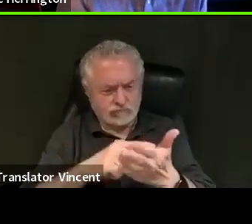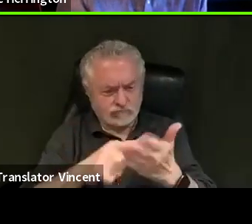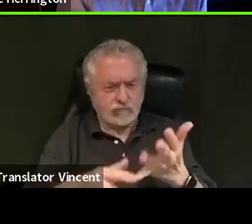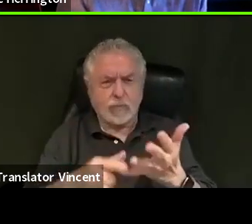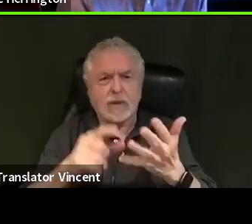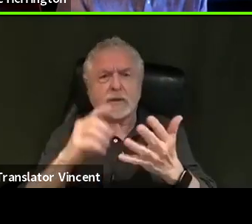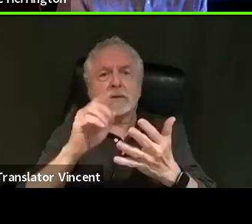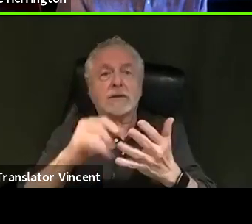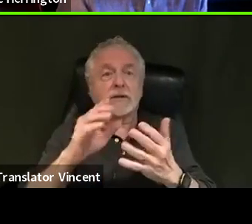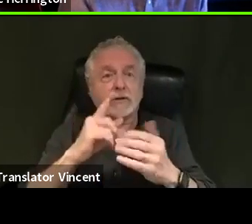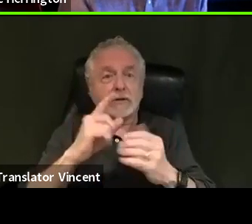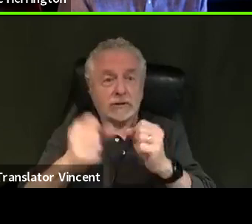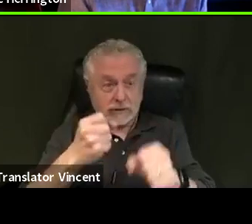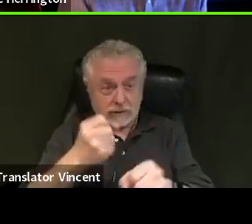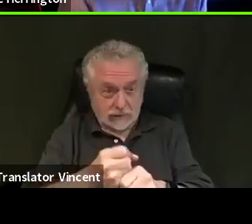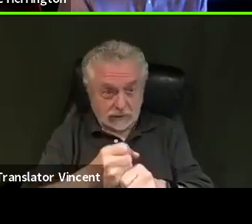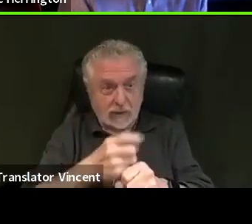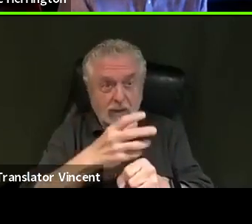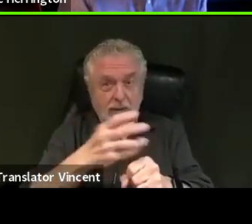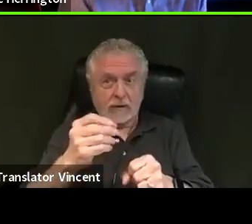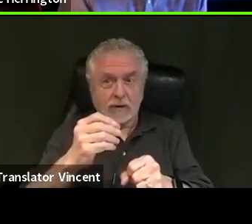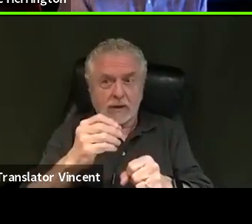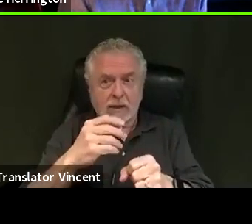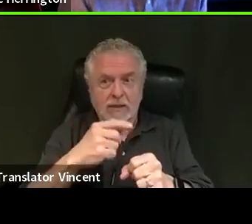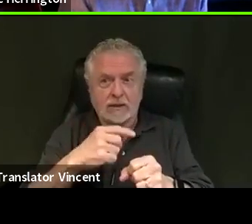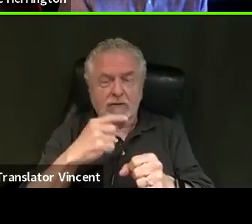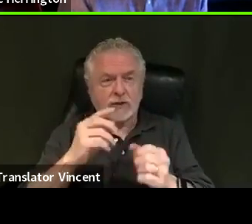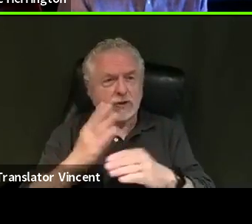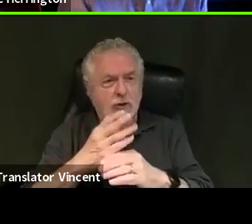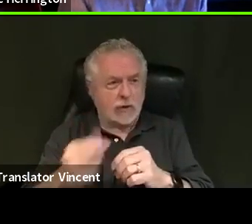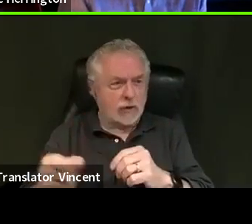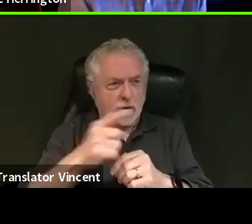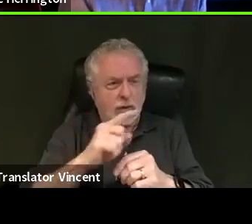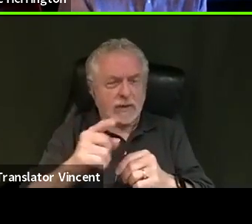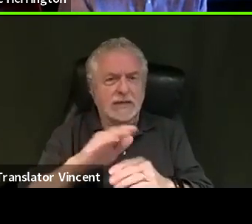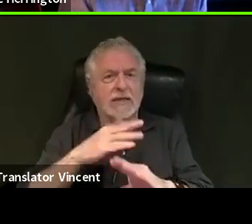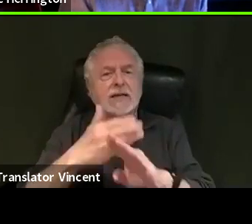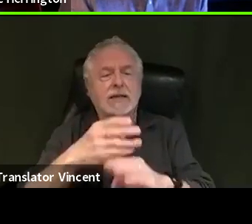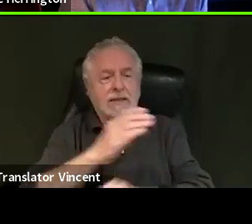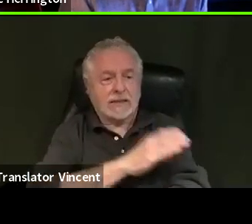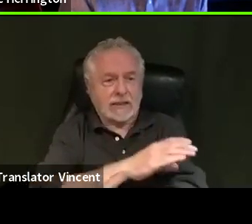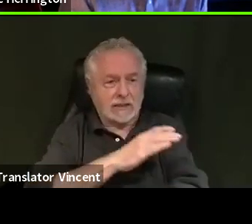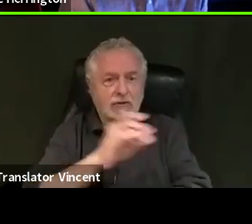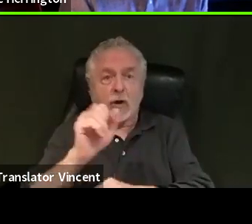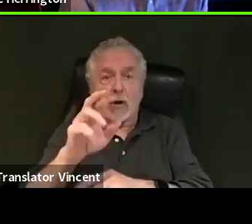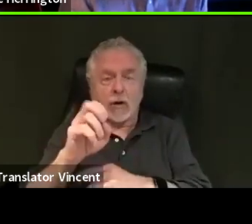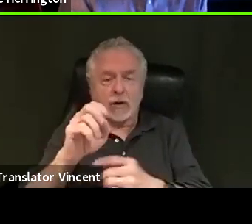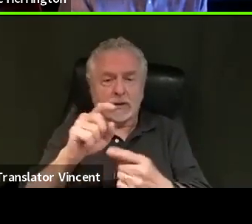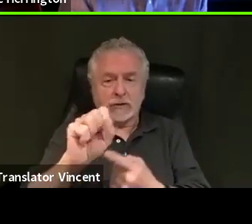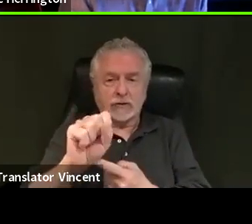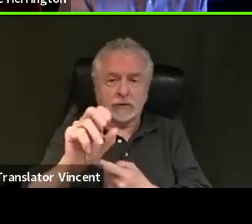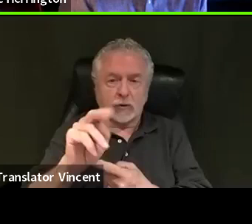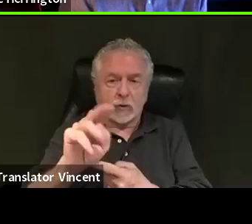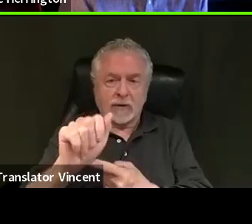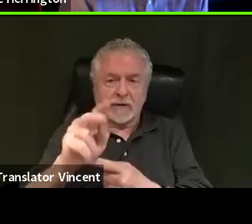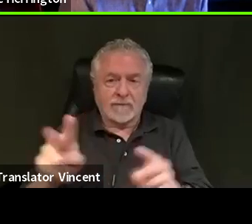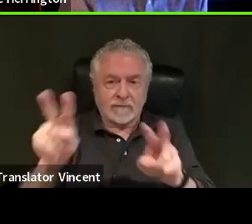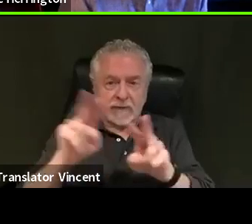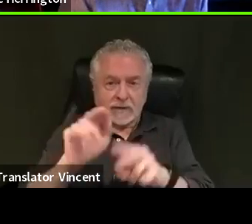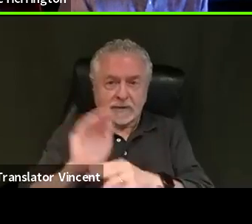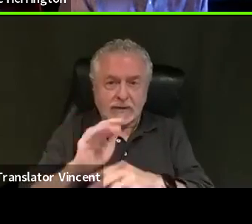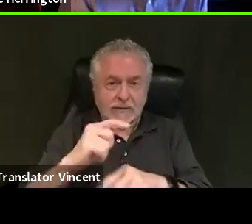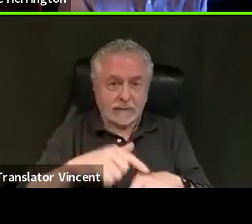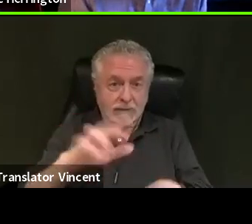throughout the year. And I'd like to share with you what those next clinics are. Sonoma Valley, which is tonight at